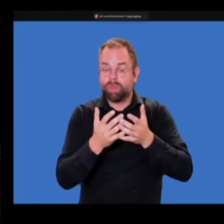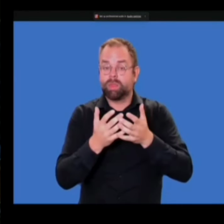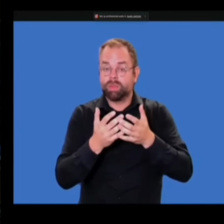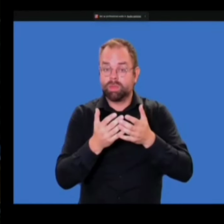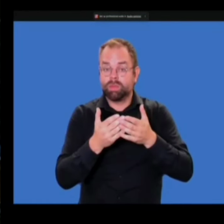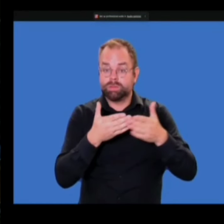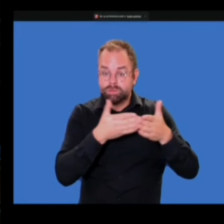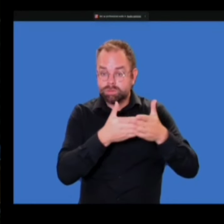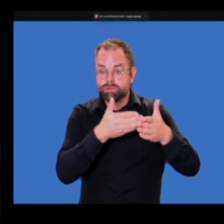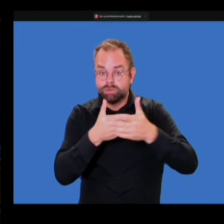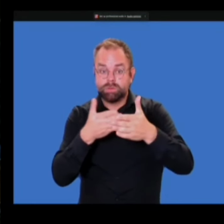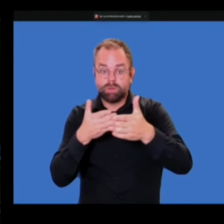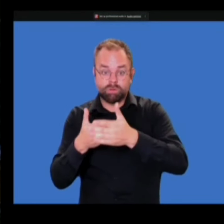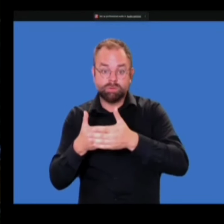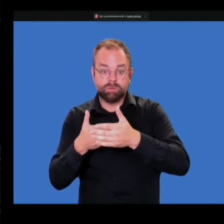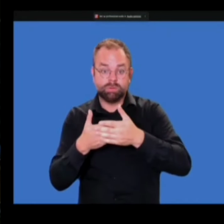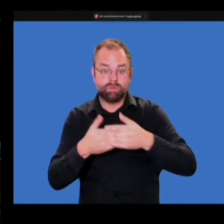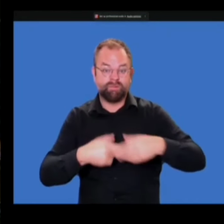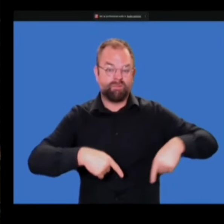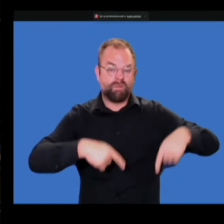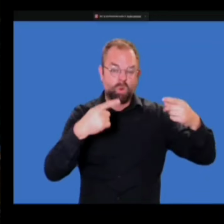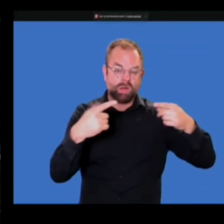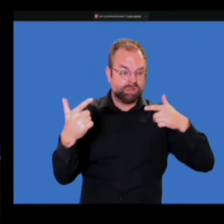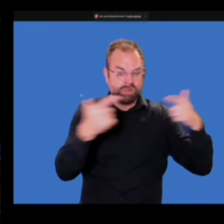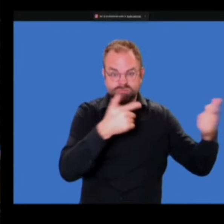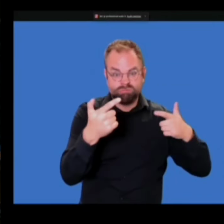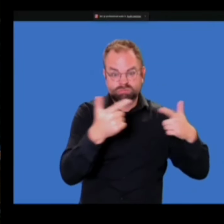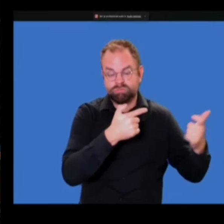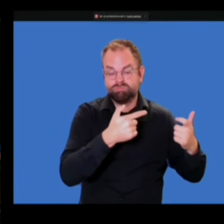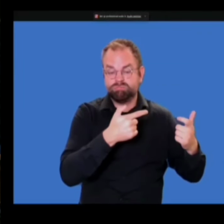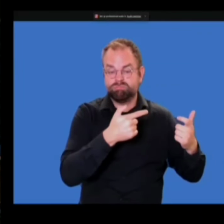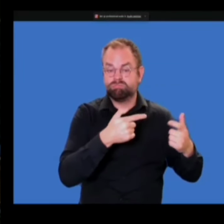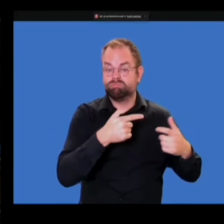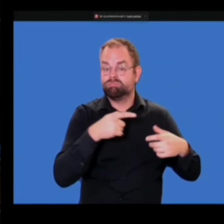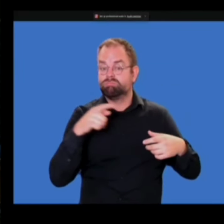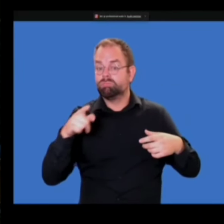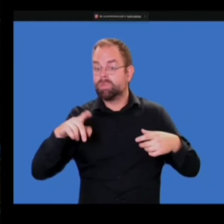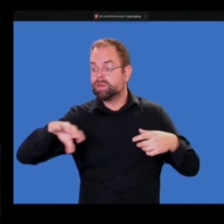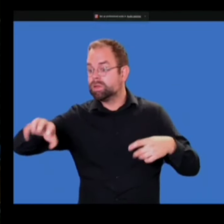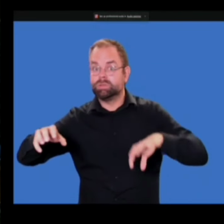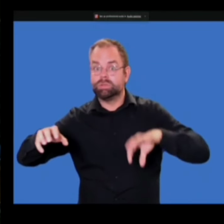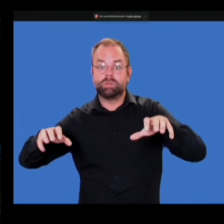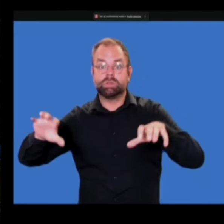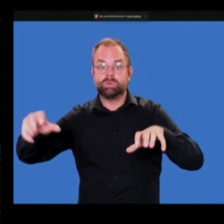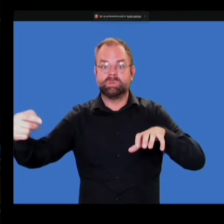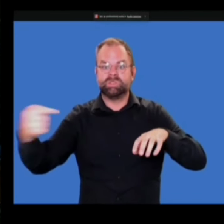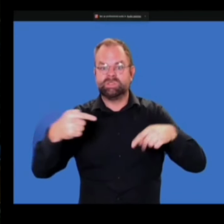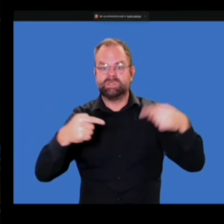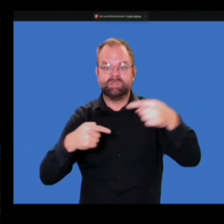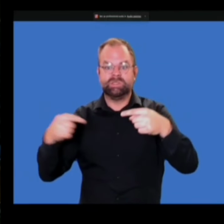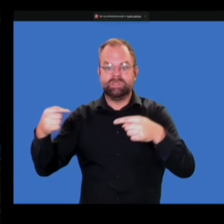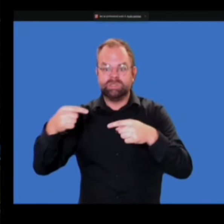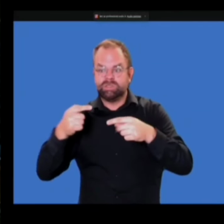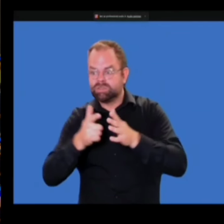multilateralism remains an essential tool for maintaining peace and